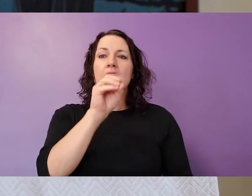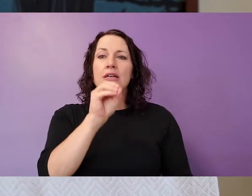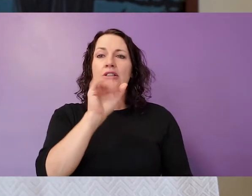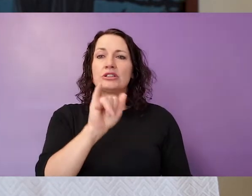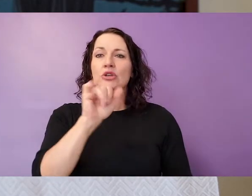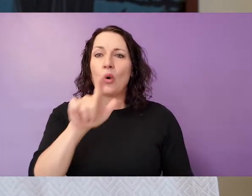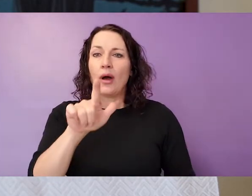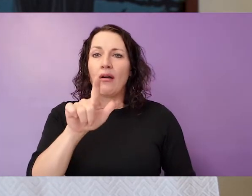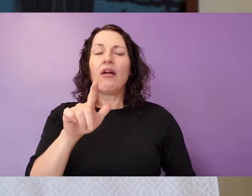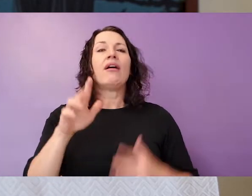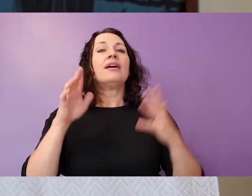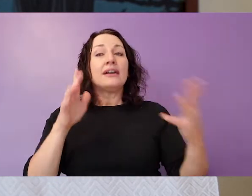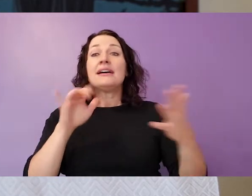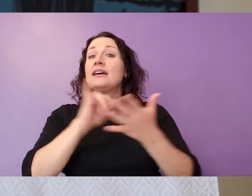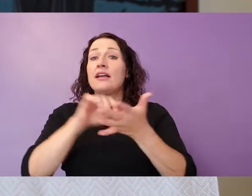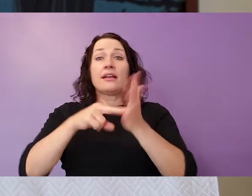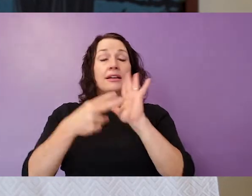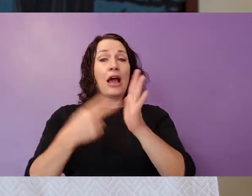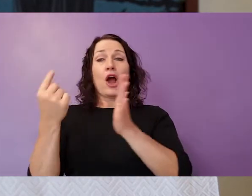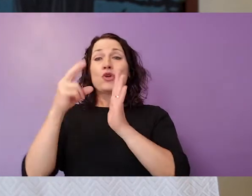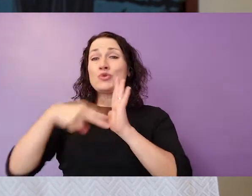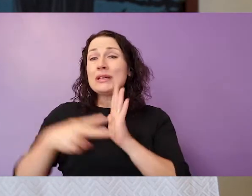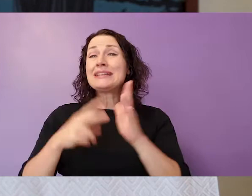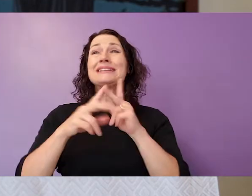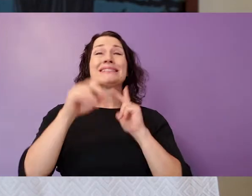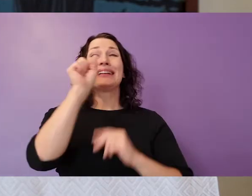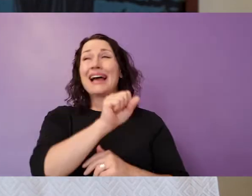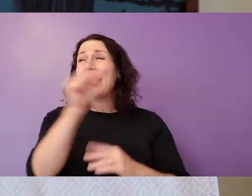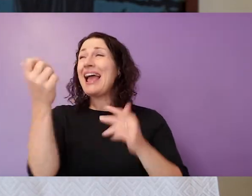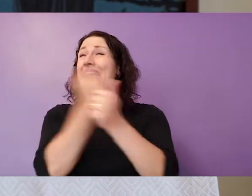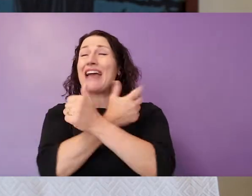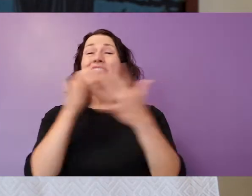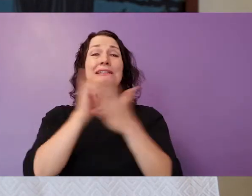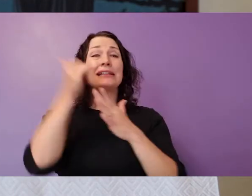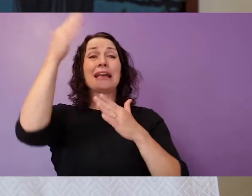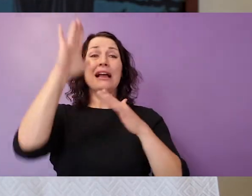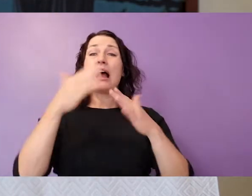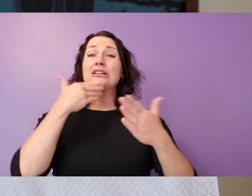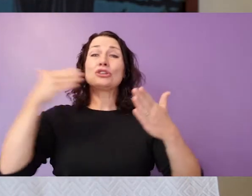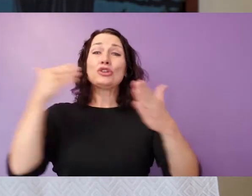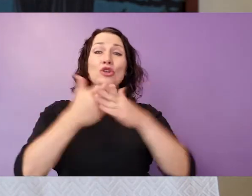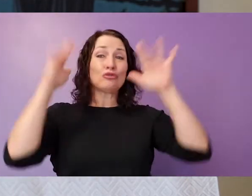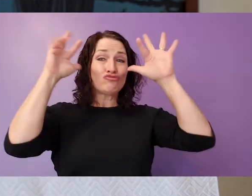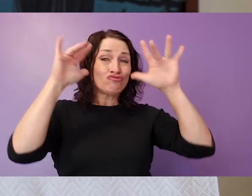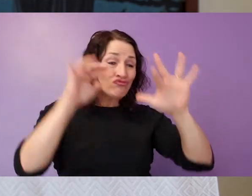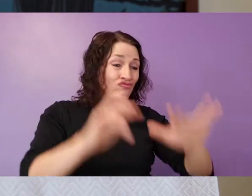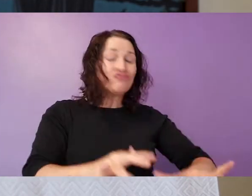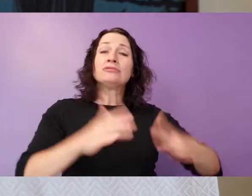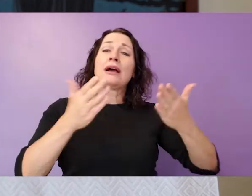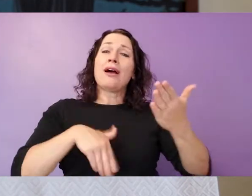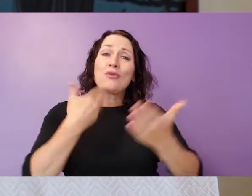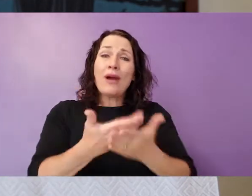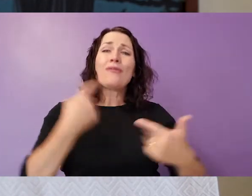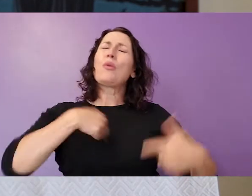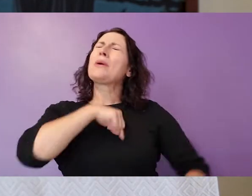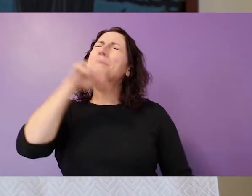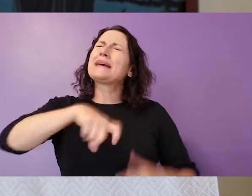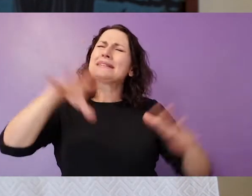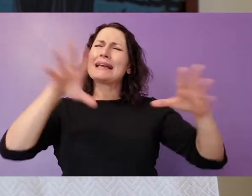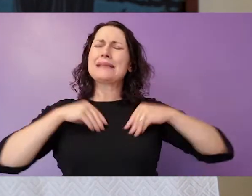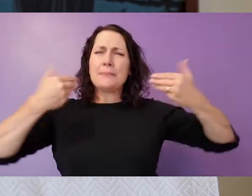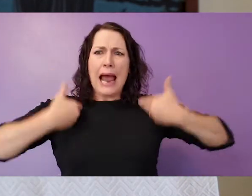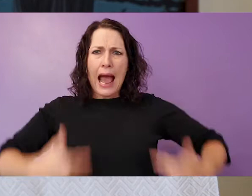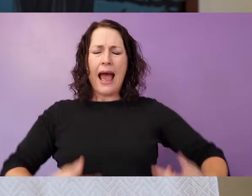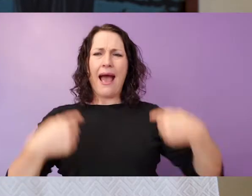to insist, like the rain of God that comes to earth and returns fruitfully. We have to